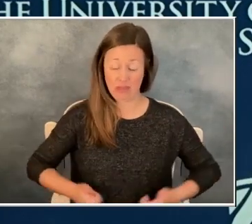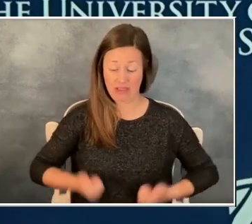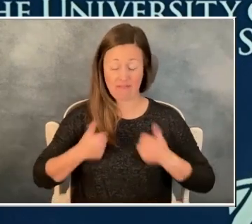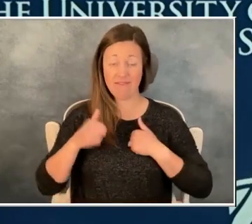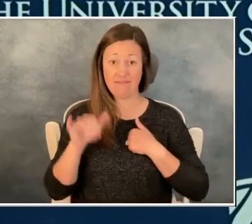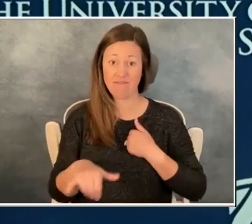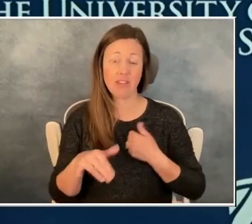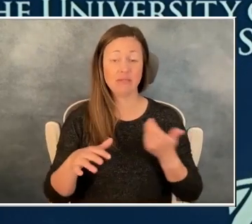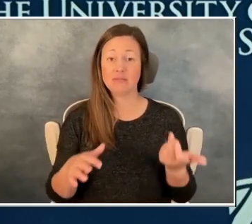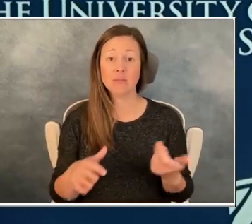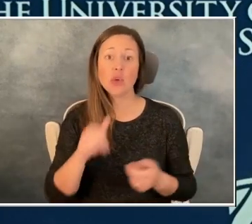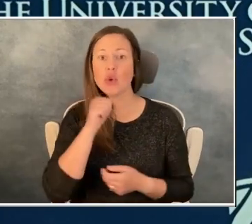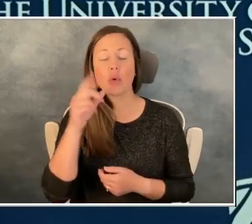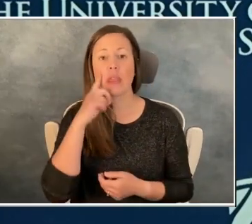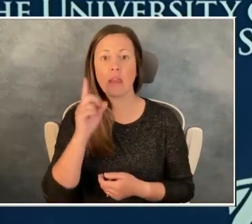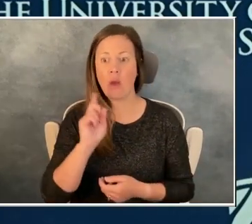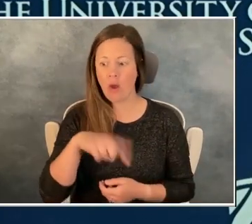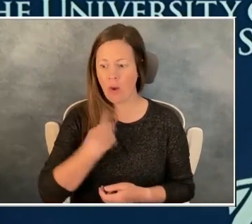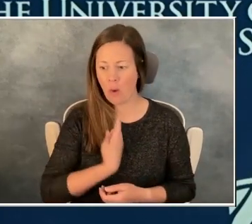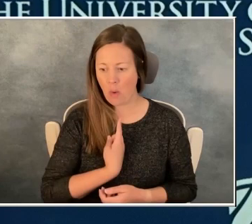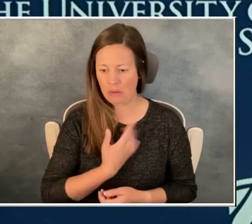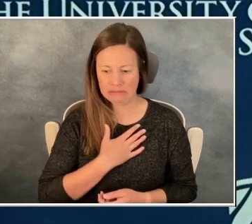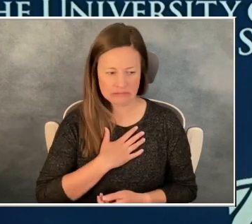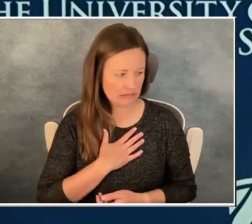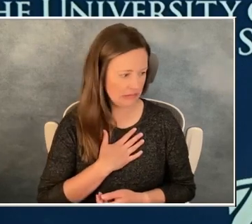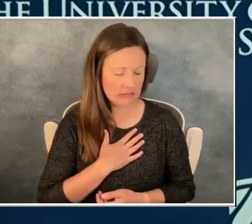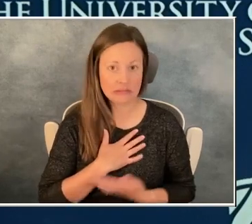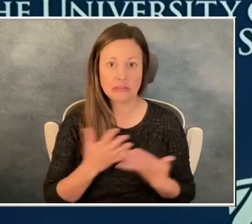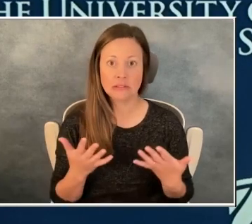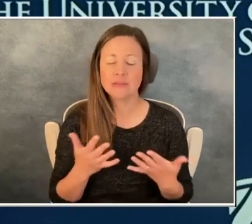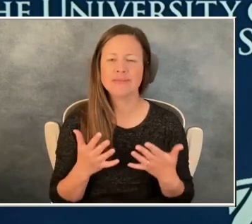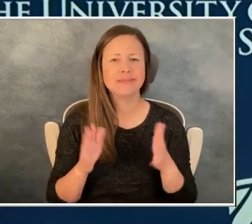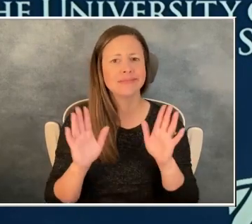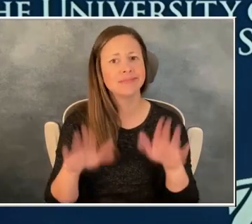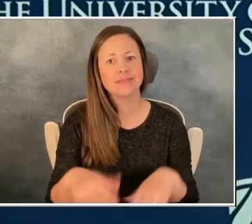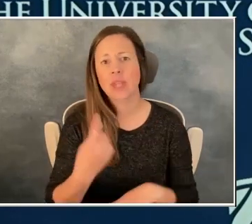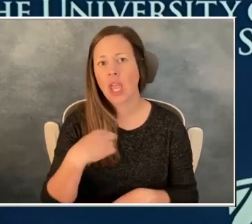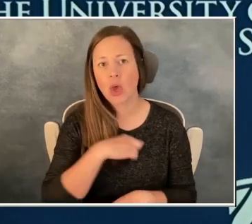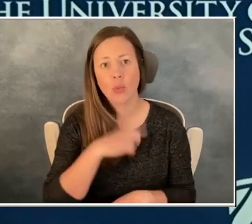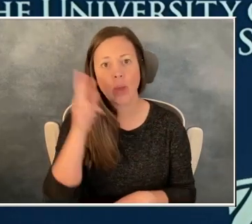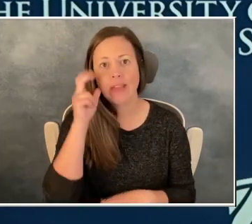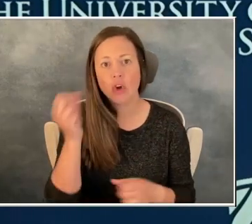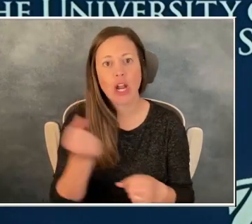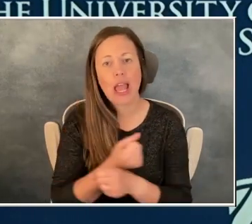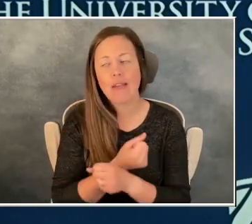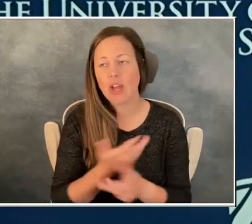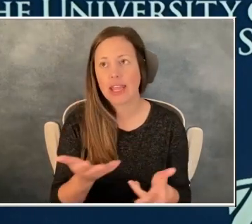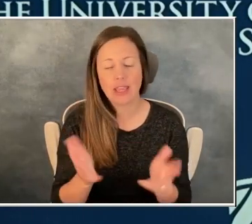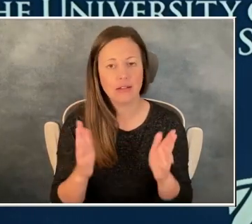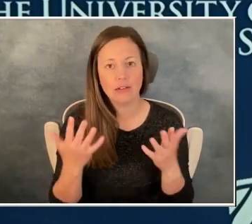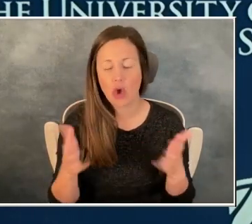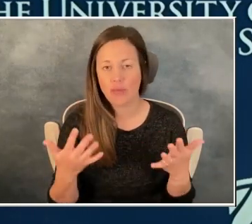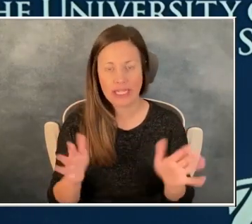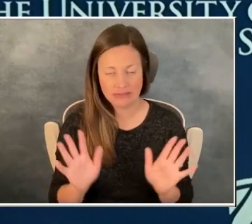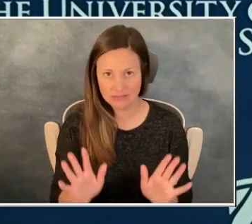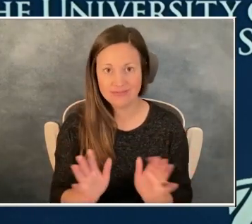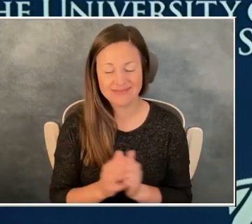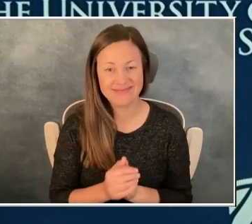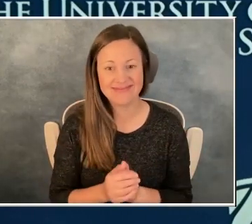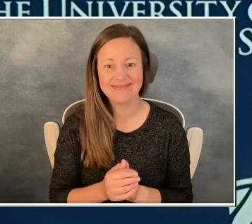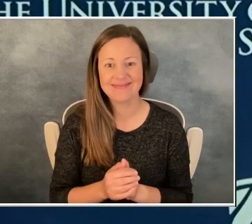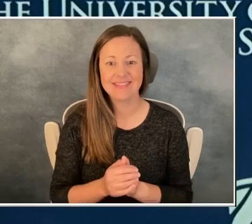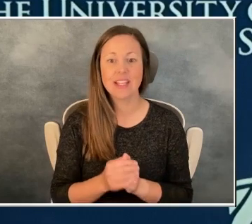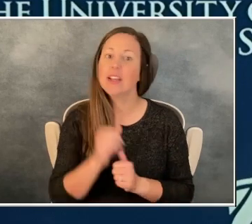that you're the only one like this never happened, because believe we've probably heard everything at least once. And we don't